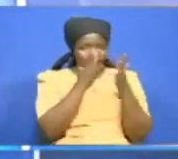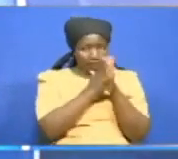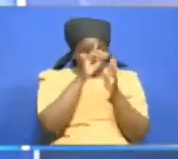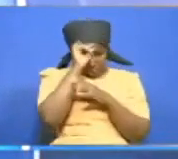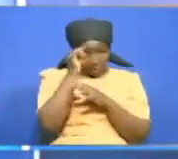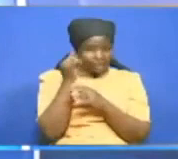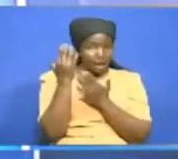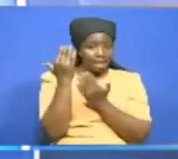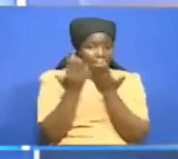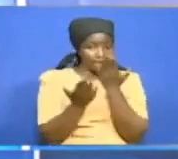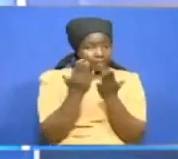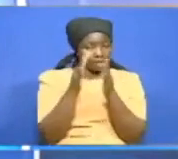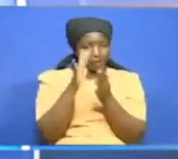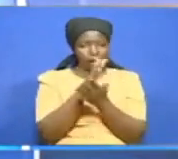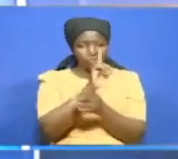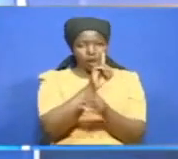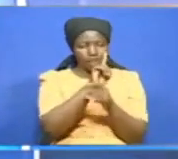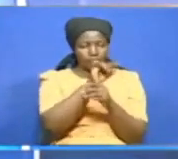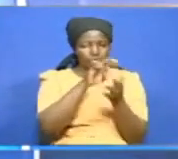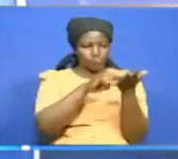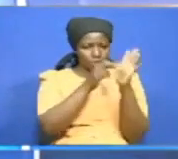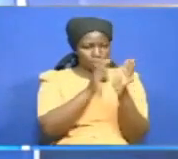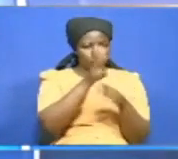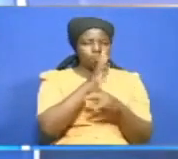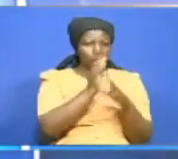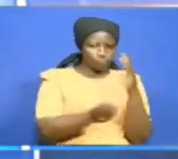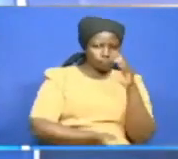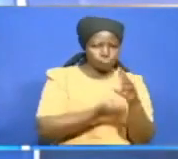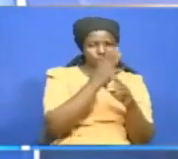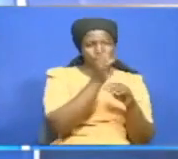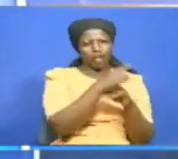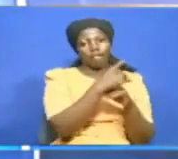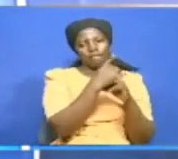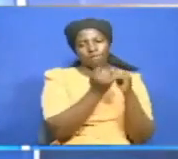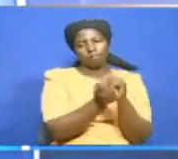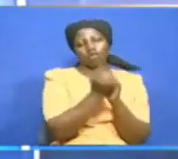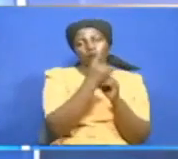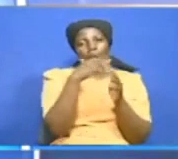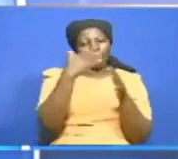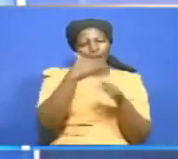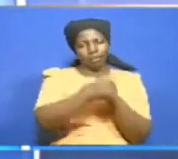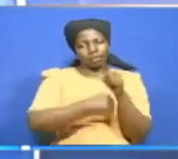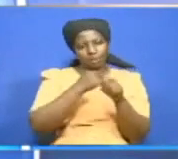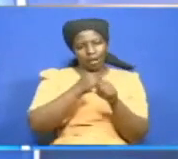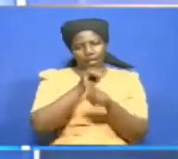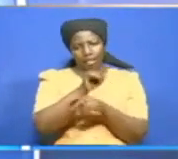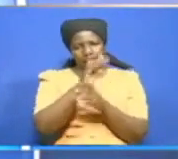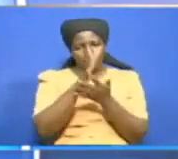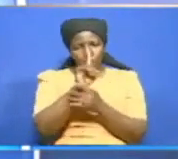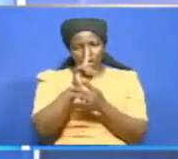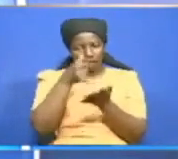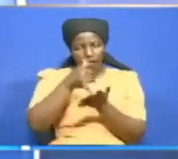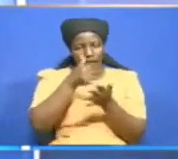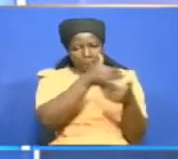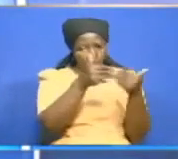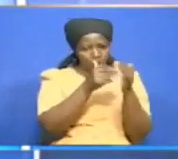phase one of the project would be commissioned by November next year. Now, phase one involves construction of a